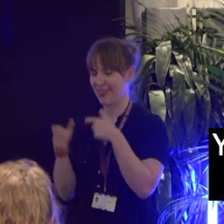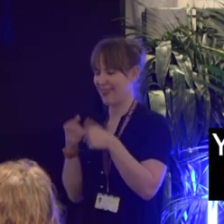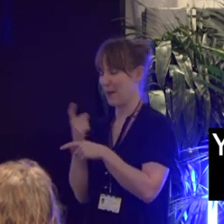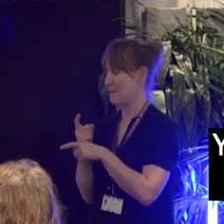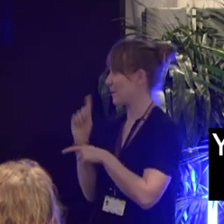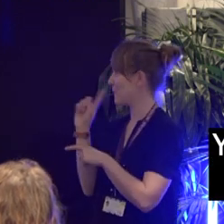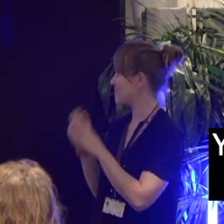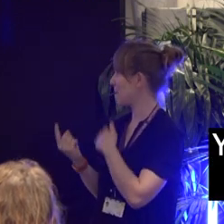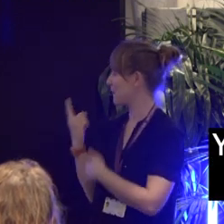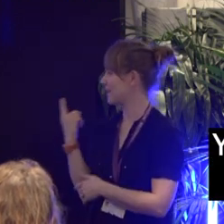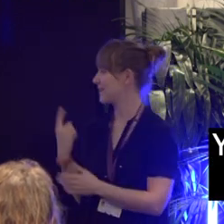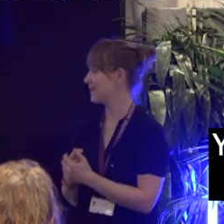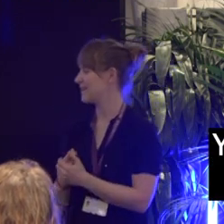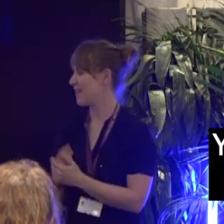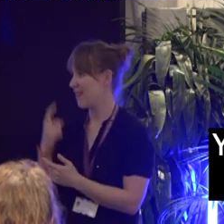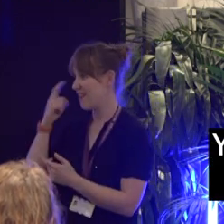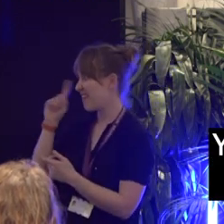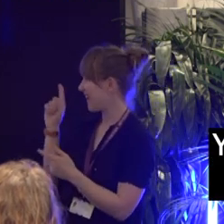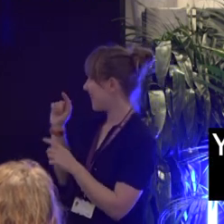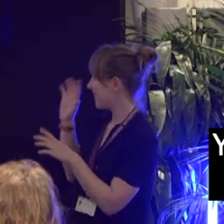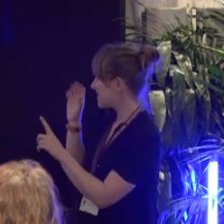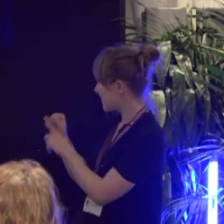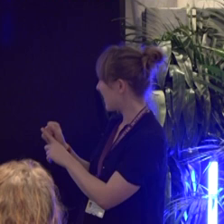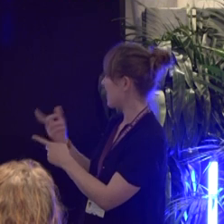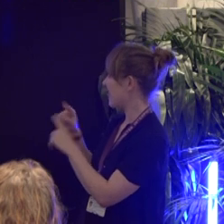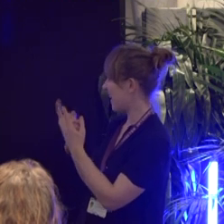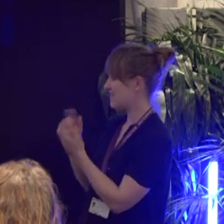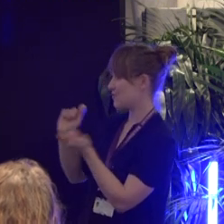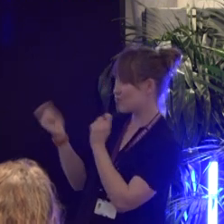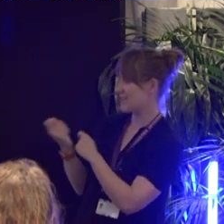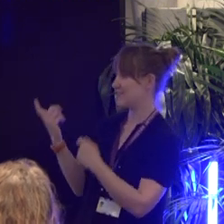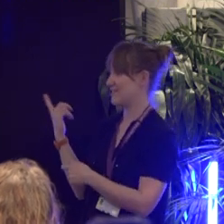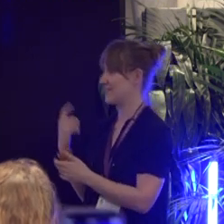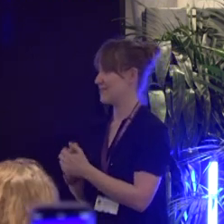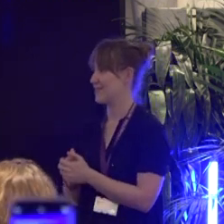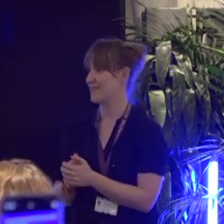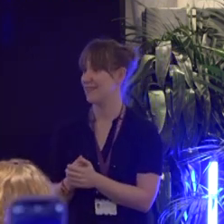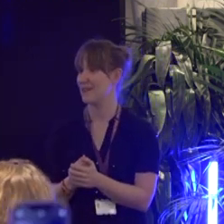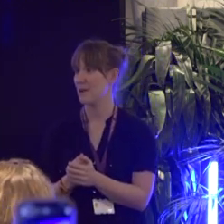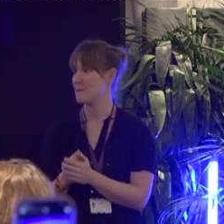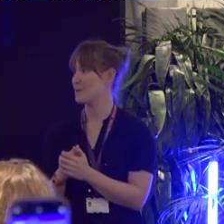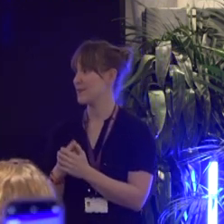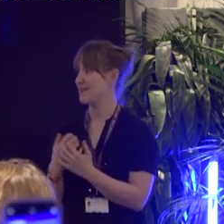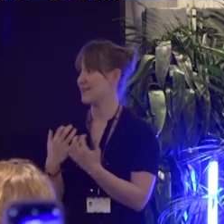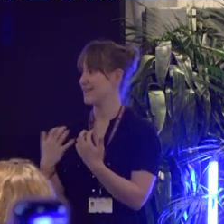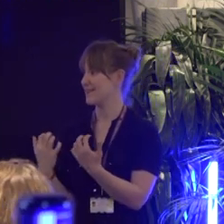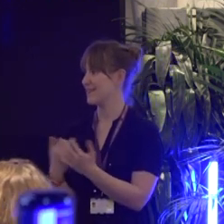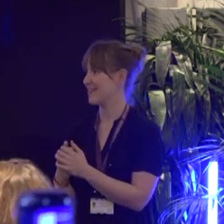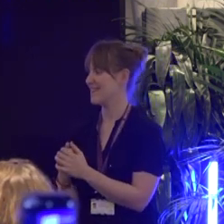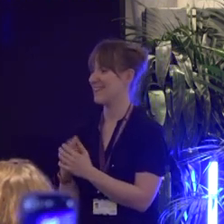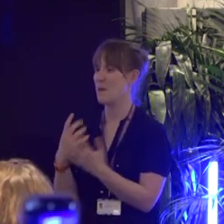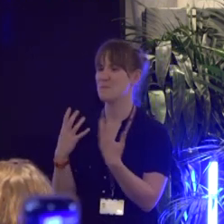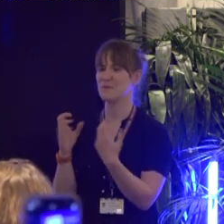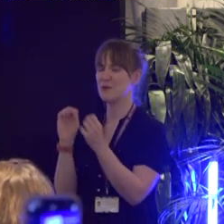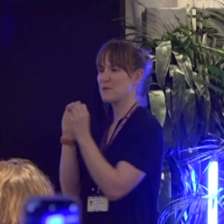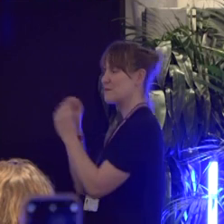You think they've settled on something and they keep surprising you. You've got a feedback mechanism here in that all of us are voting, can see